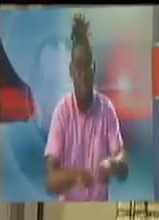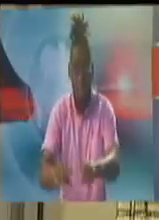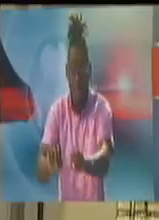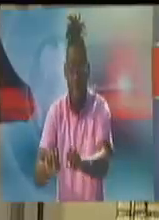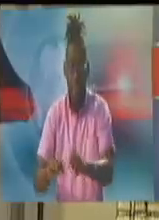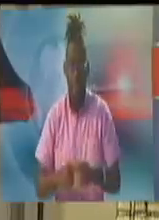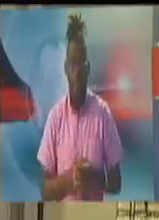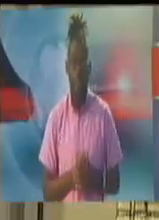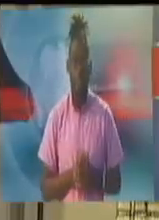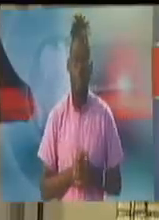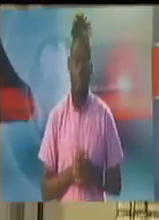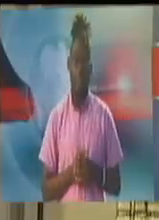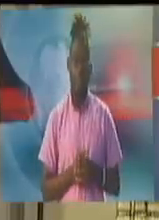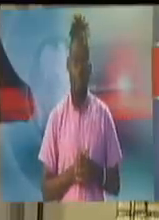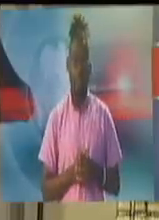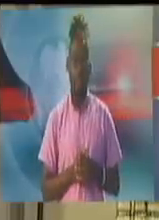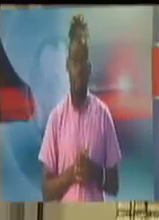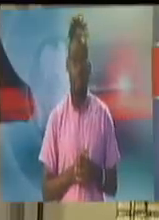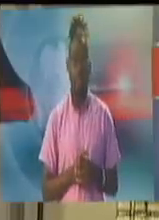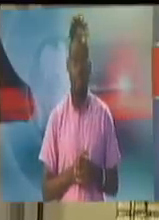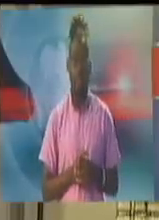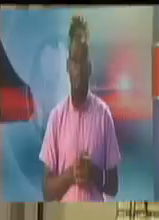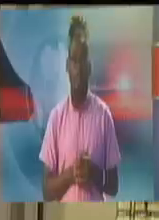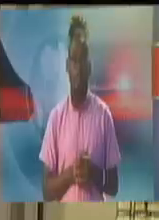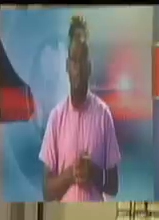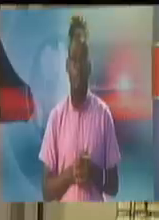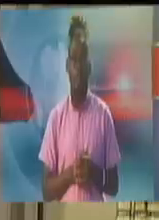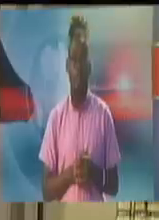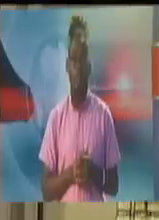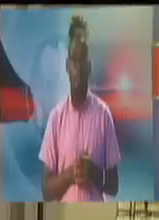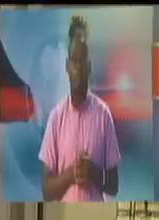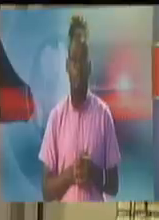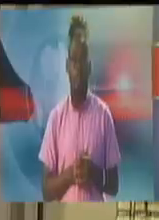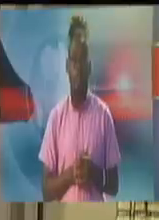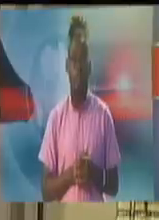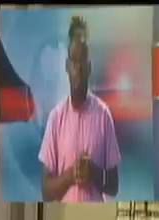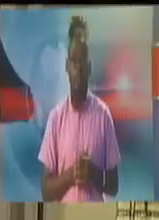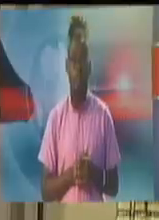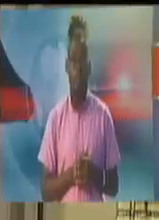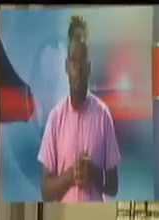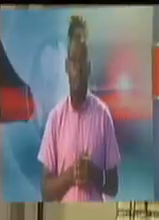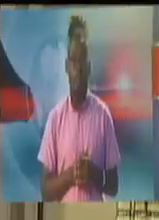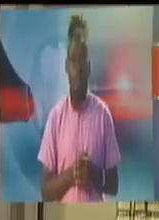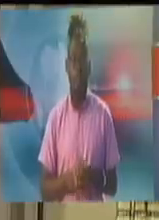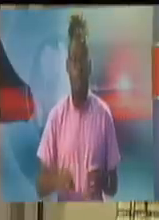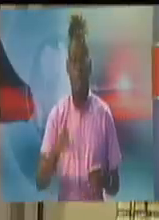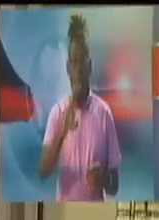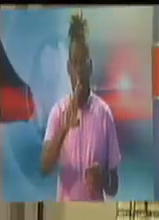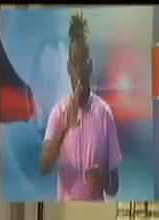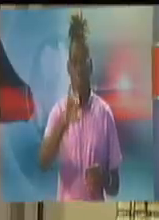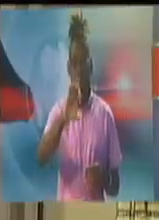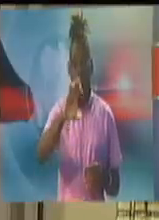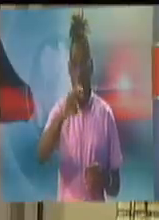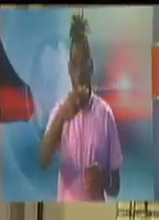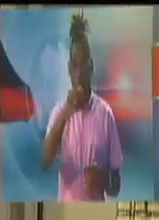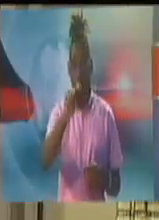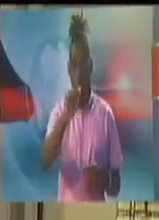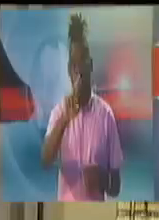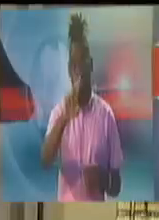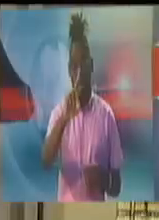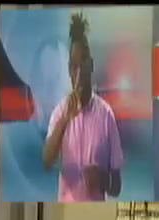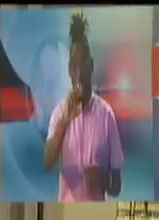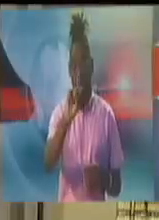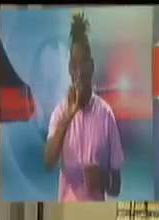Drive, Richardson Trace, Jesse Lane, Thompson Trace, Avocat Premier,